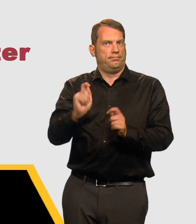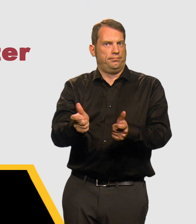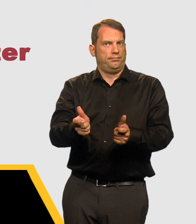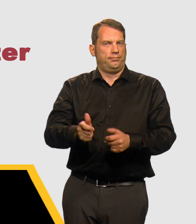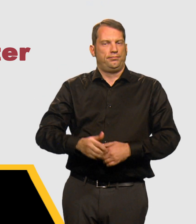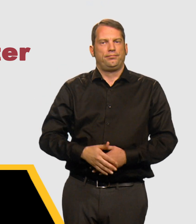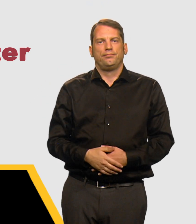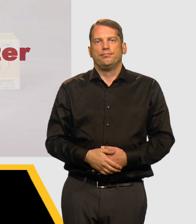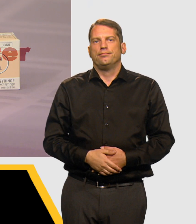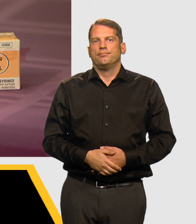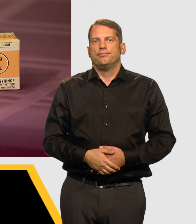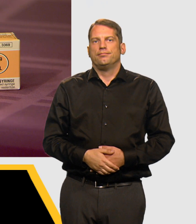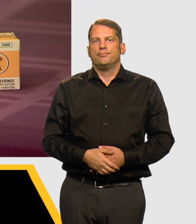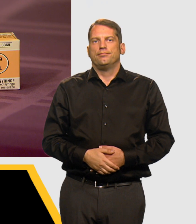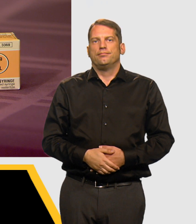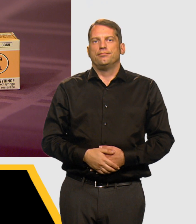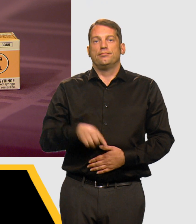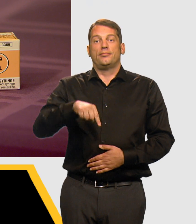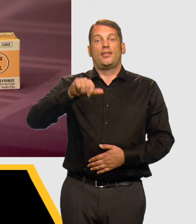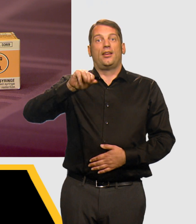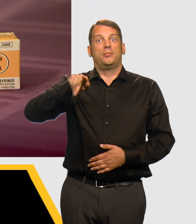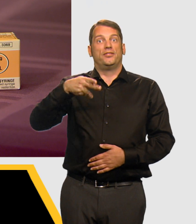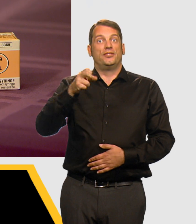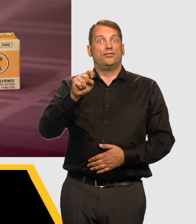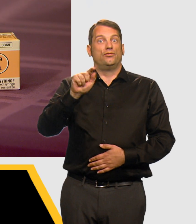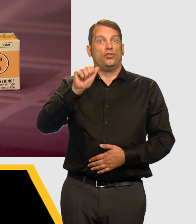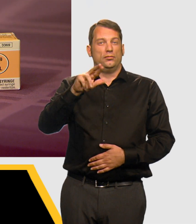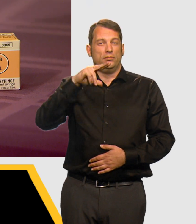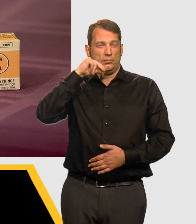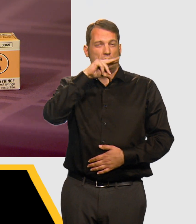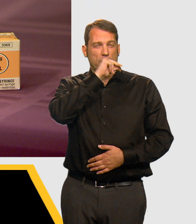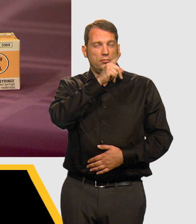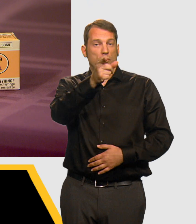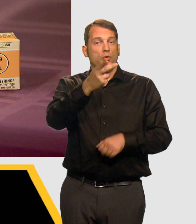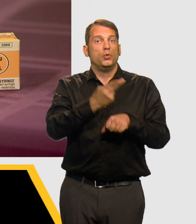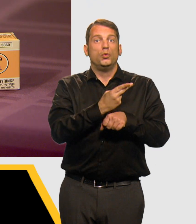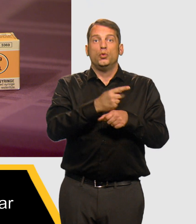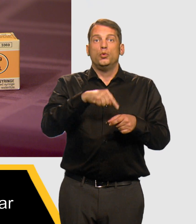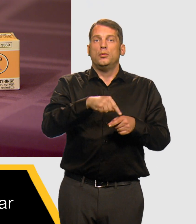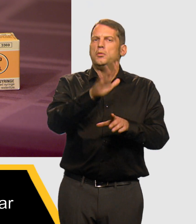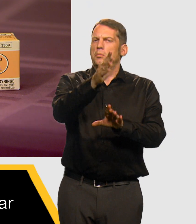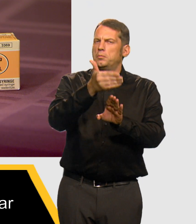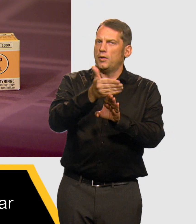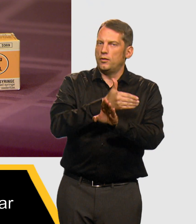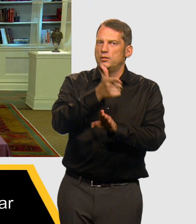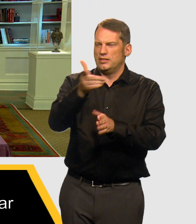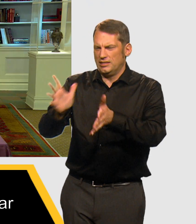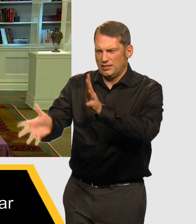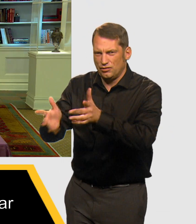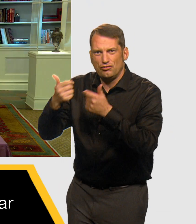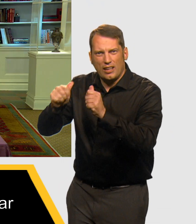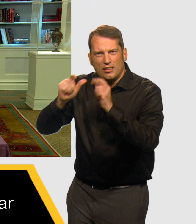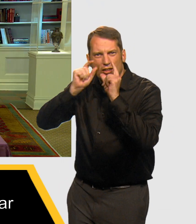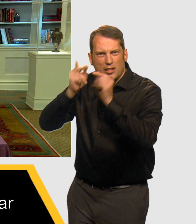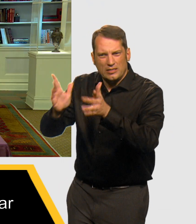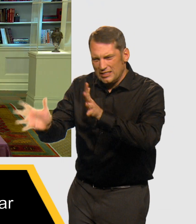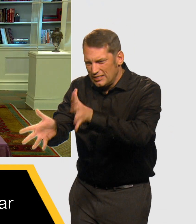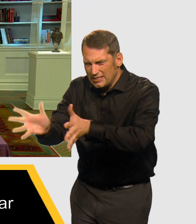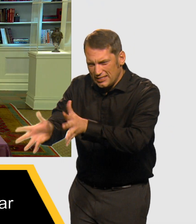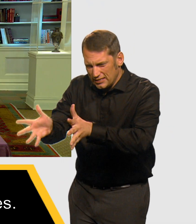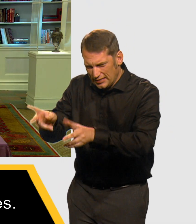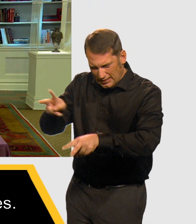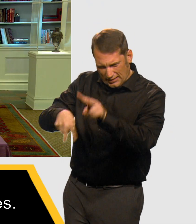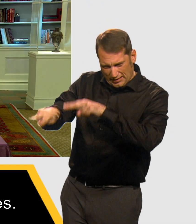first dose of Narcan. This is the Amphastar nasal naloxone. To use this kit, follow the rouse and